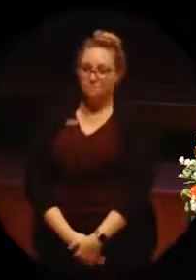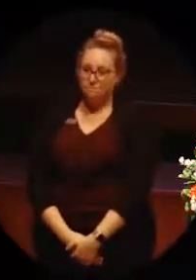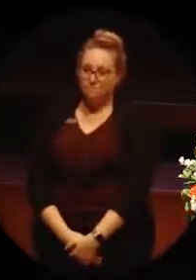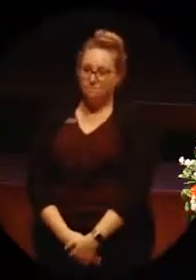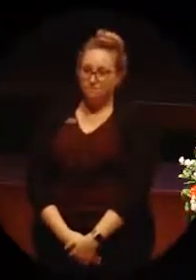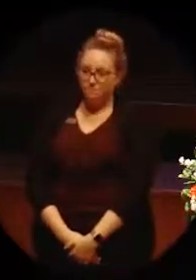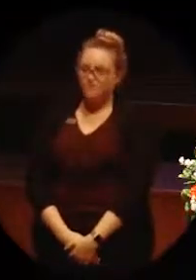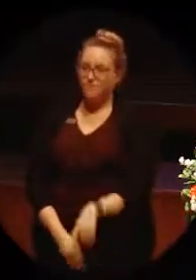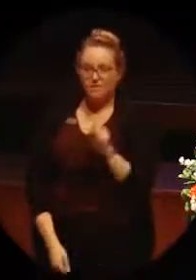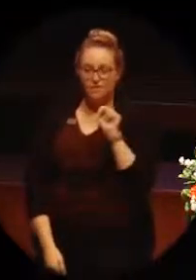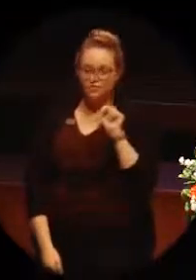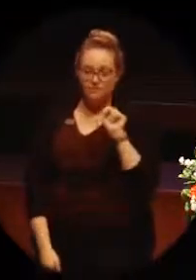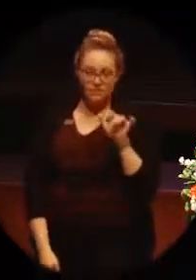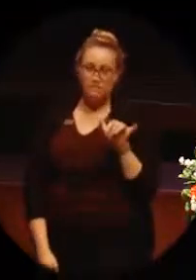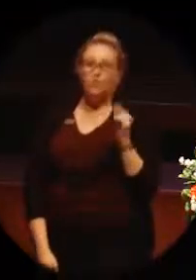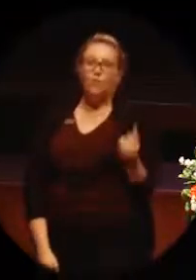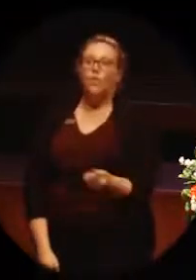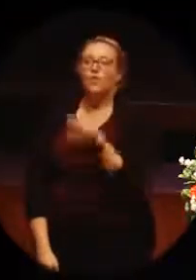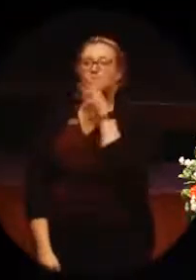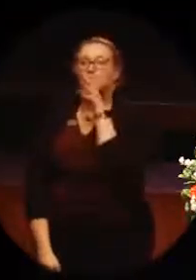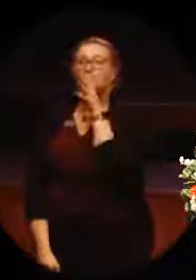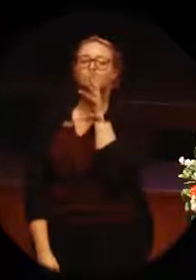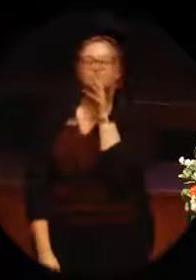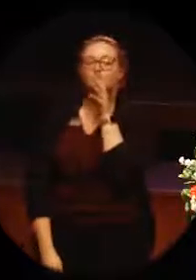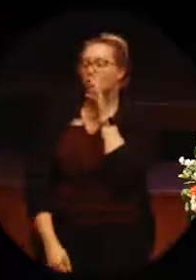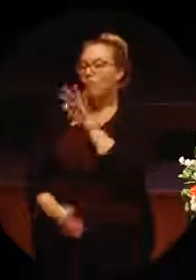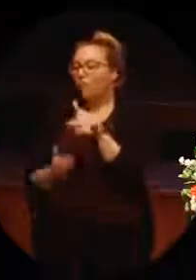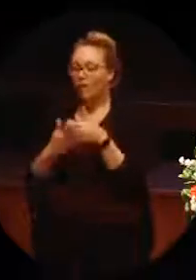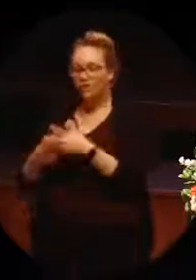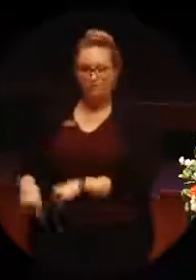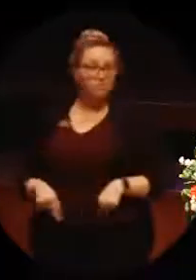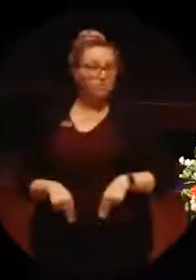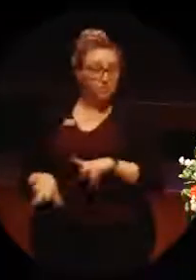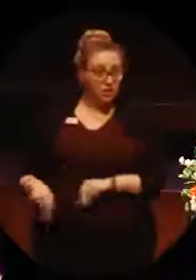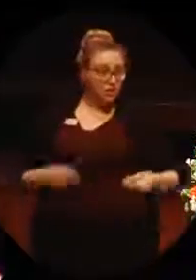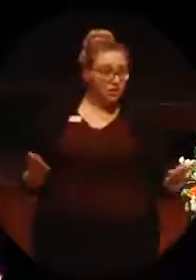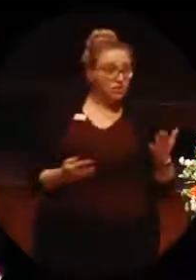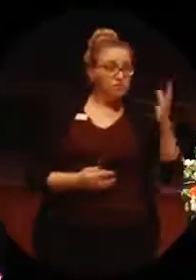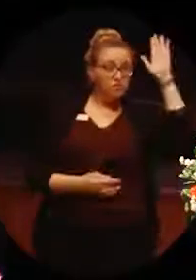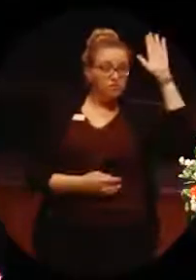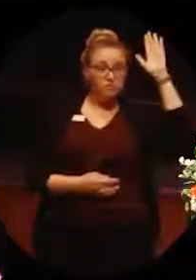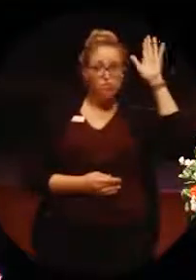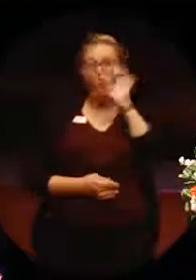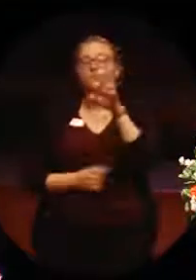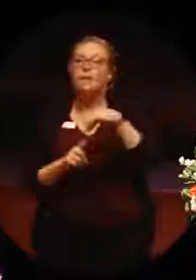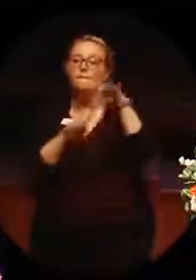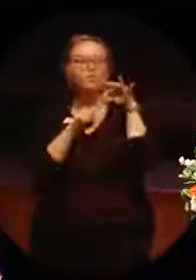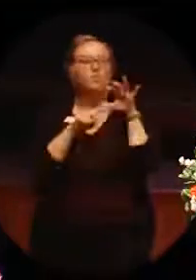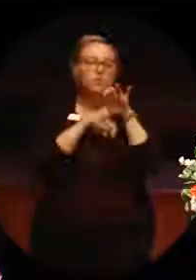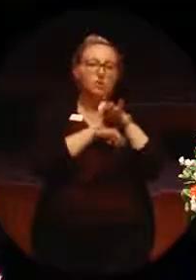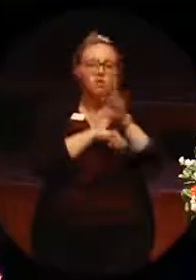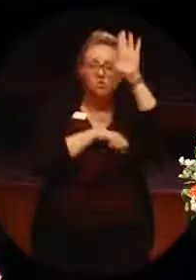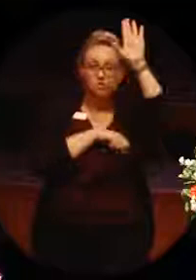One was about Ty. They kept talking about how every Navy SEAL, are there any Navy SEALs here? Or Special